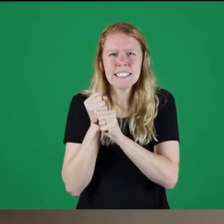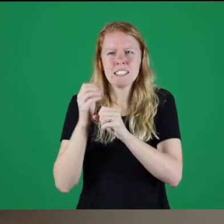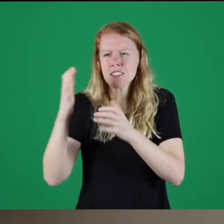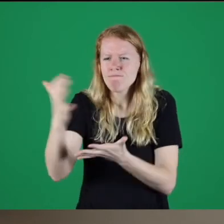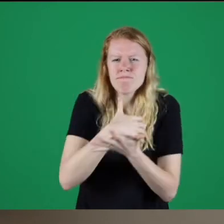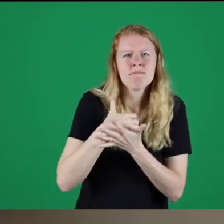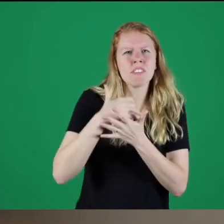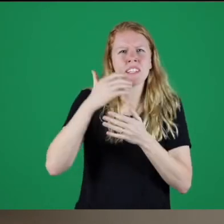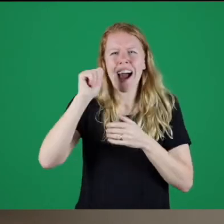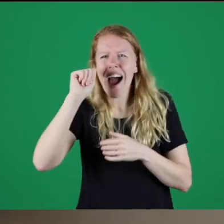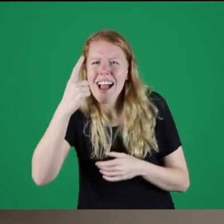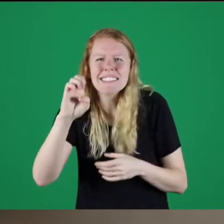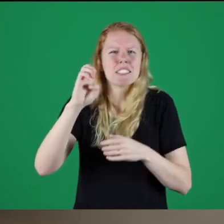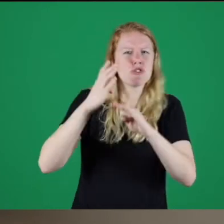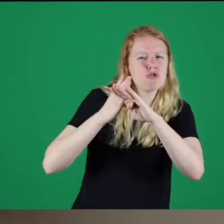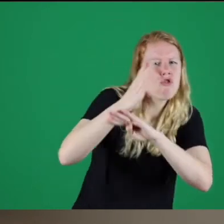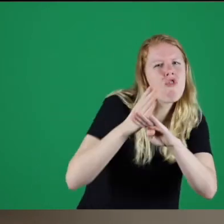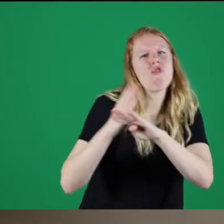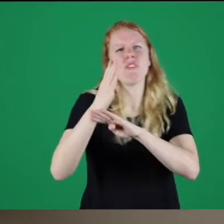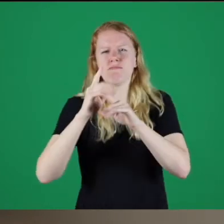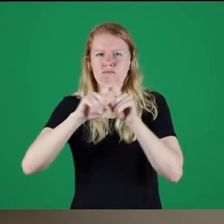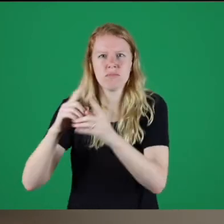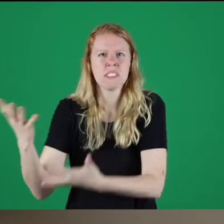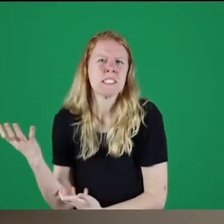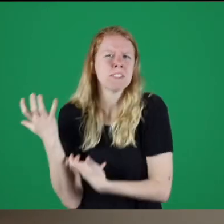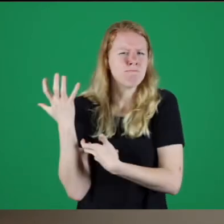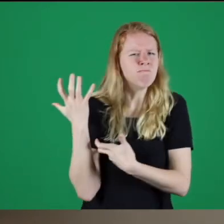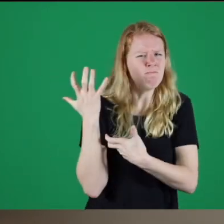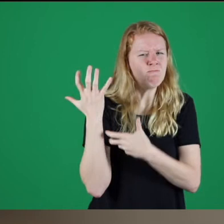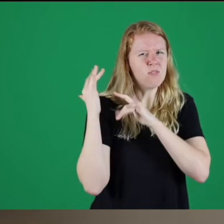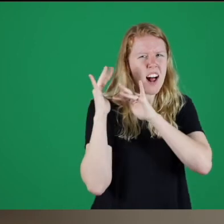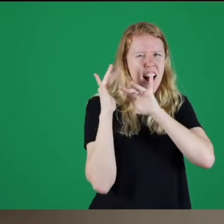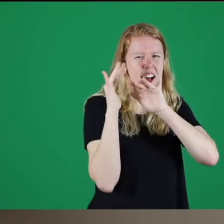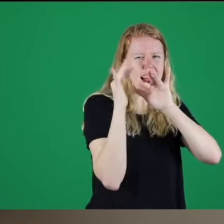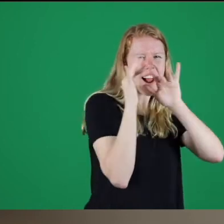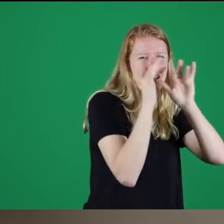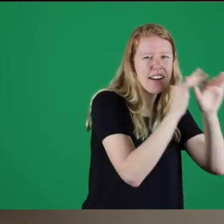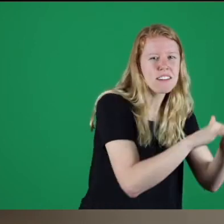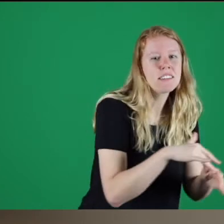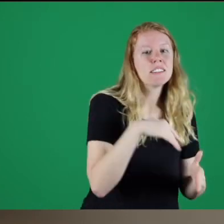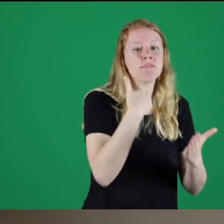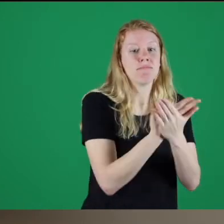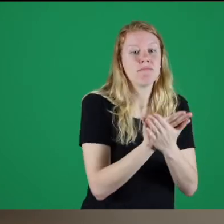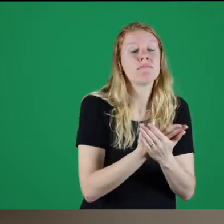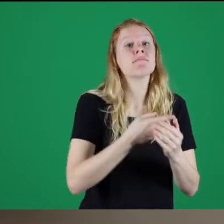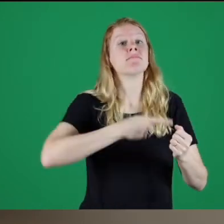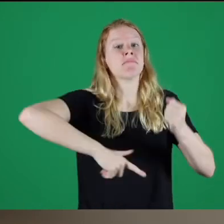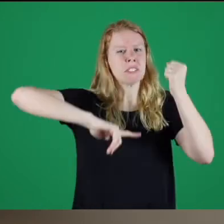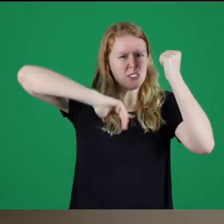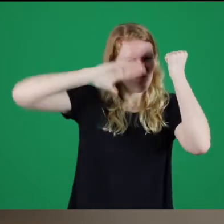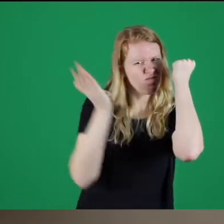their axes, their saws, and they headed to the giant baobab tree. When they got there, the strong men of the